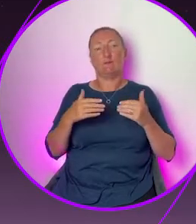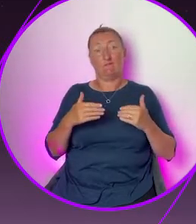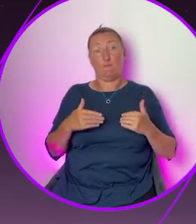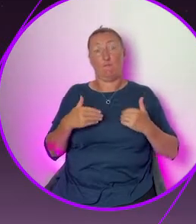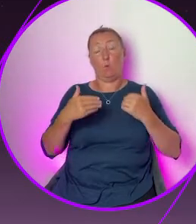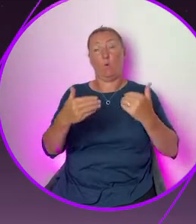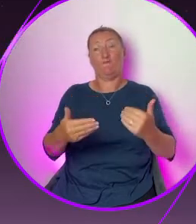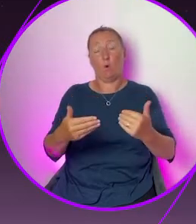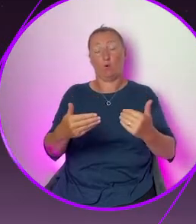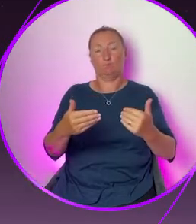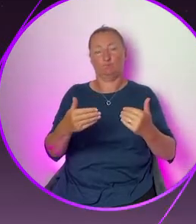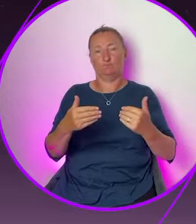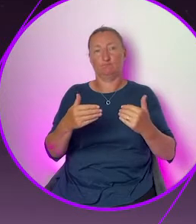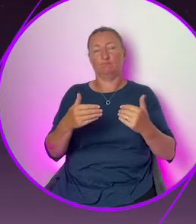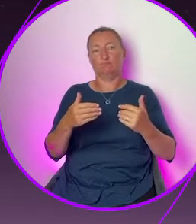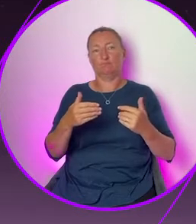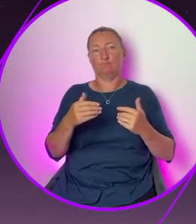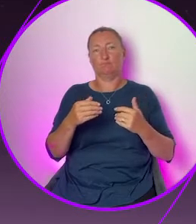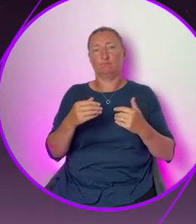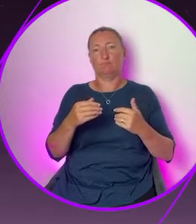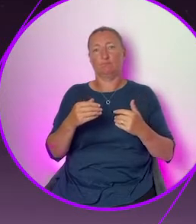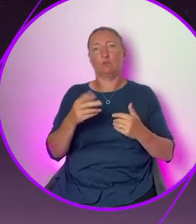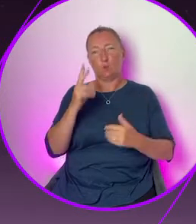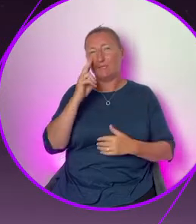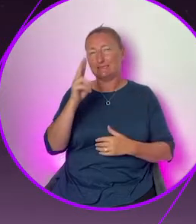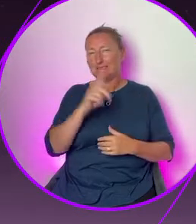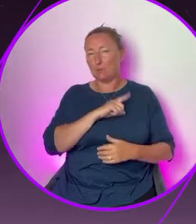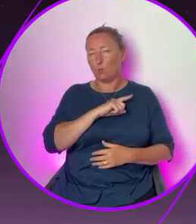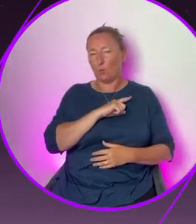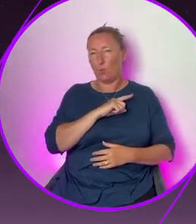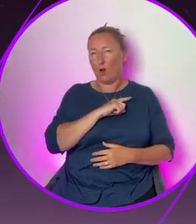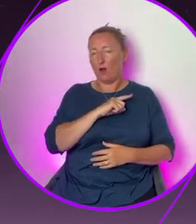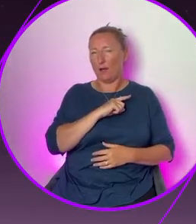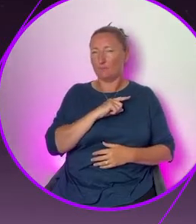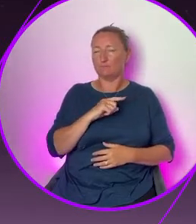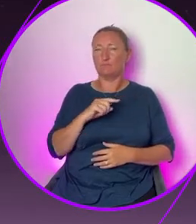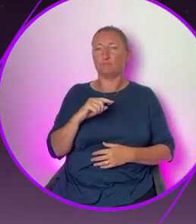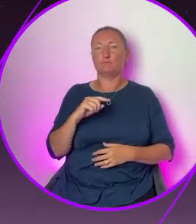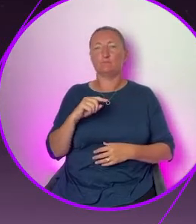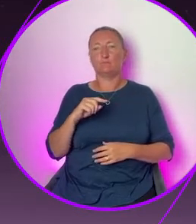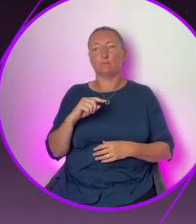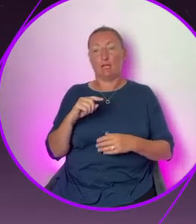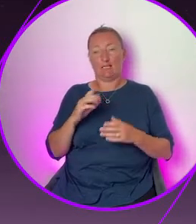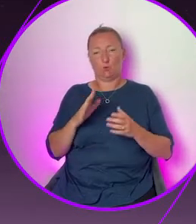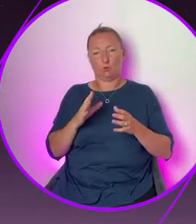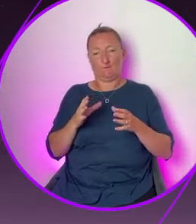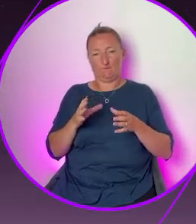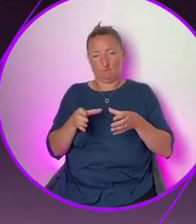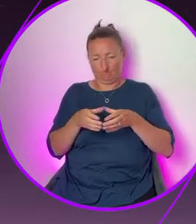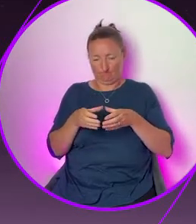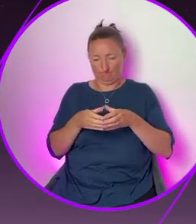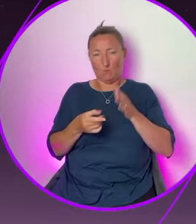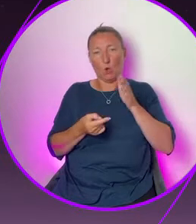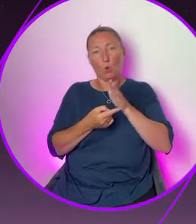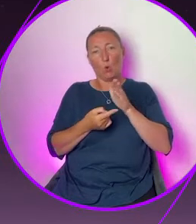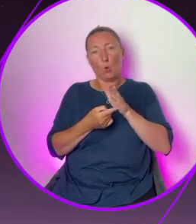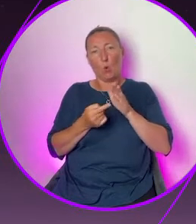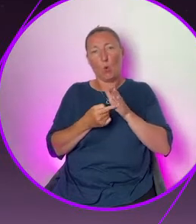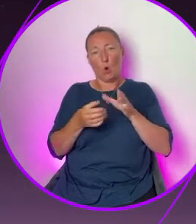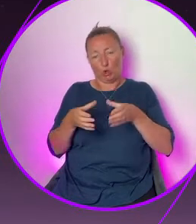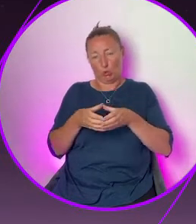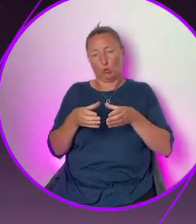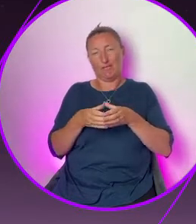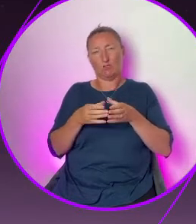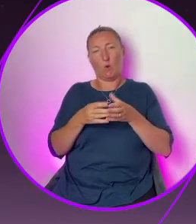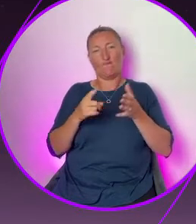minutes, it will become apparent why capabilities-led organizations are a really kind of core unit of future art